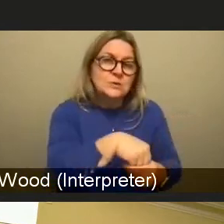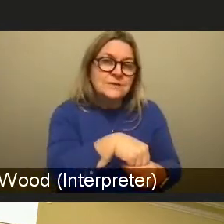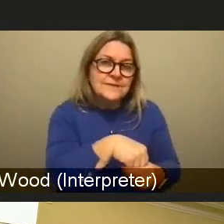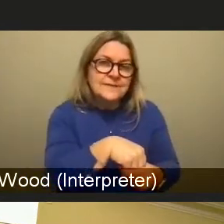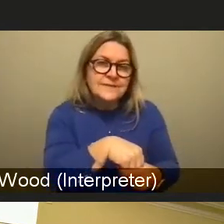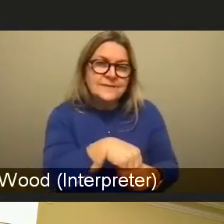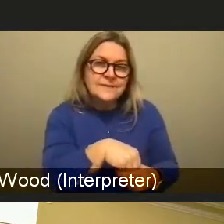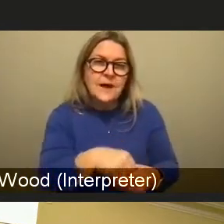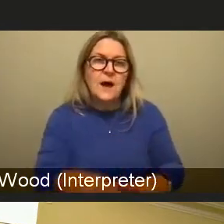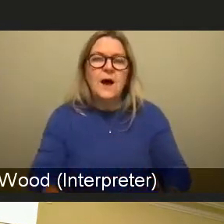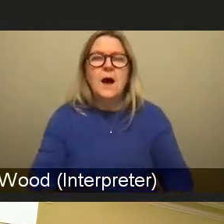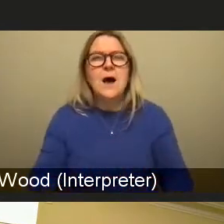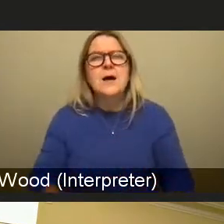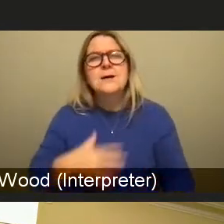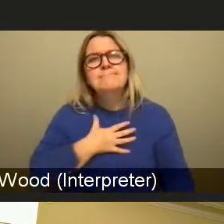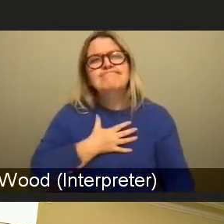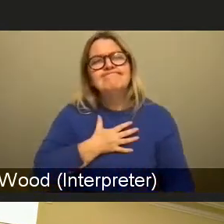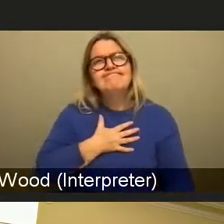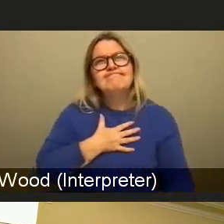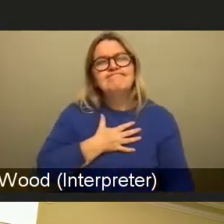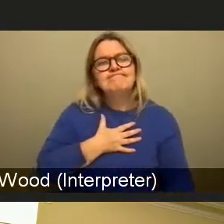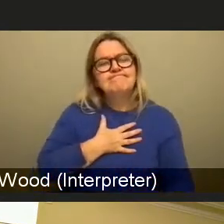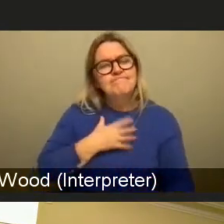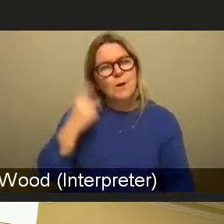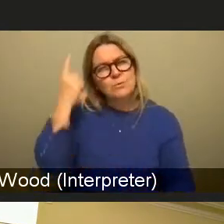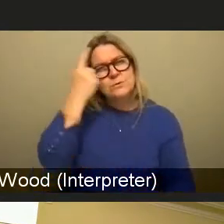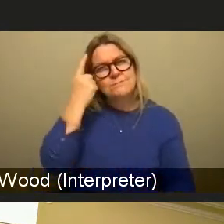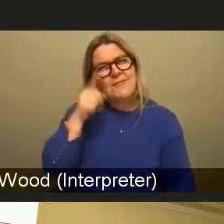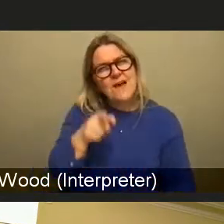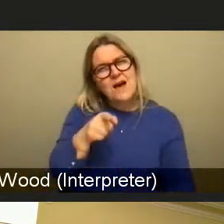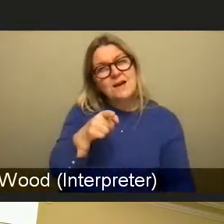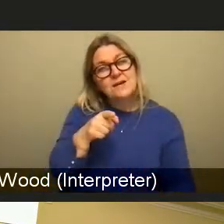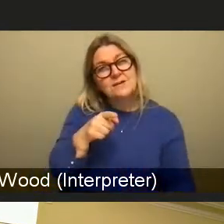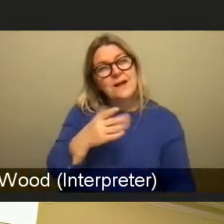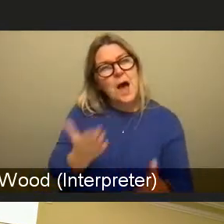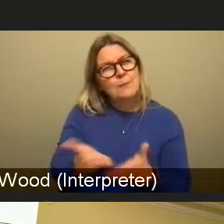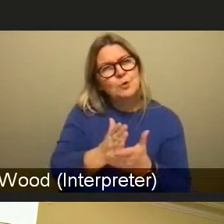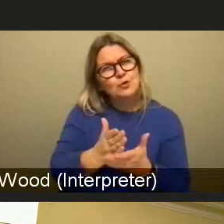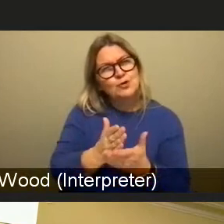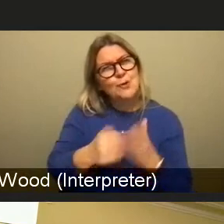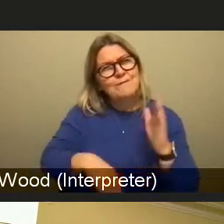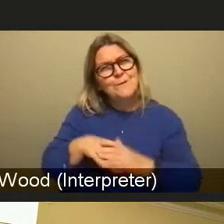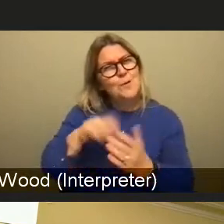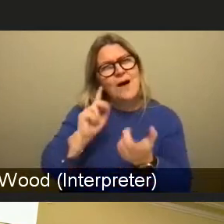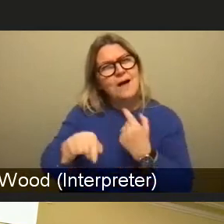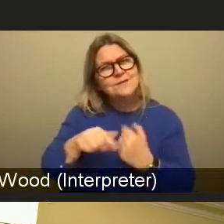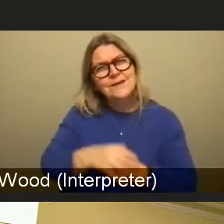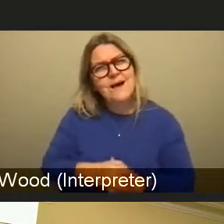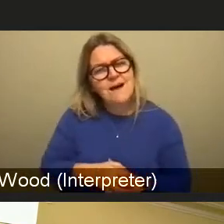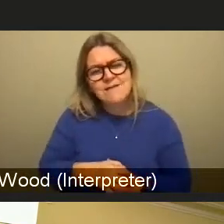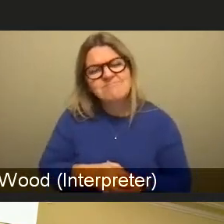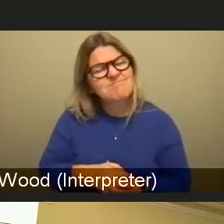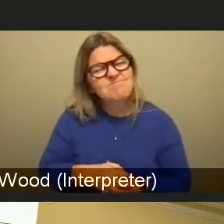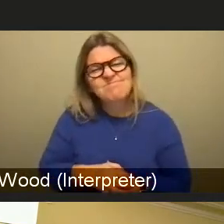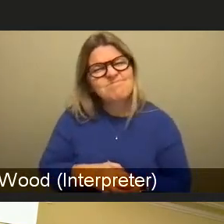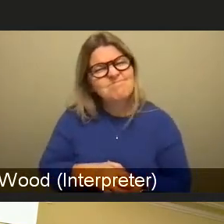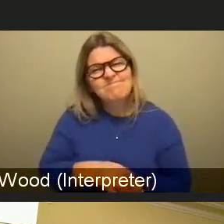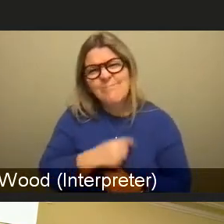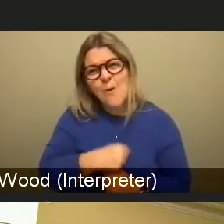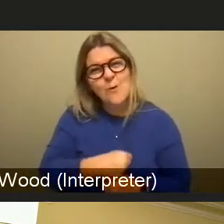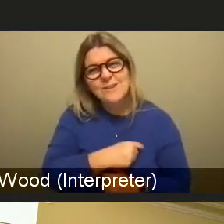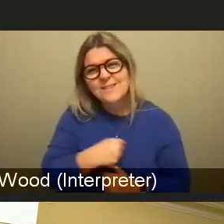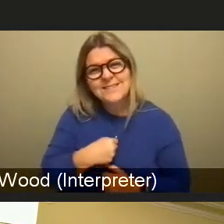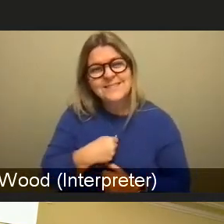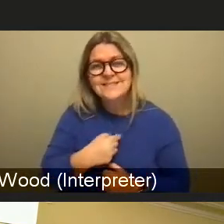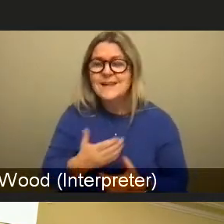I must admit, I was thinking about that question earlier on today, and I don't think I've got an answer to it, to be honest with you. I don't think there's an end point for